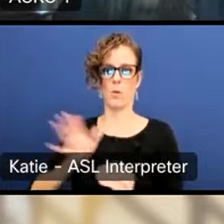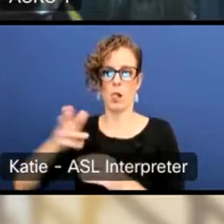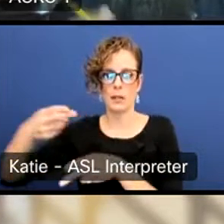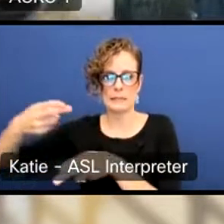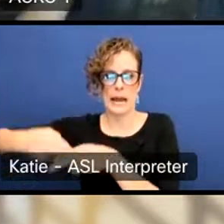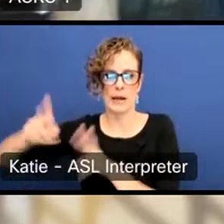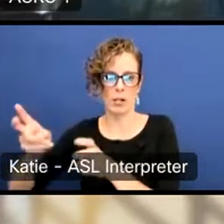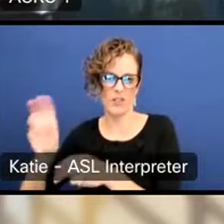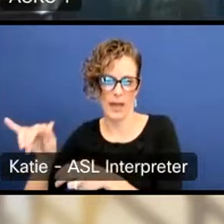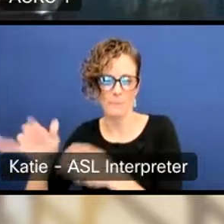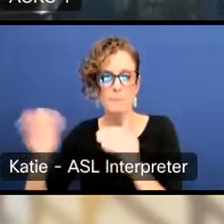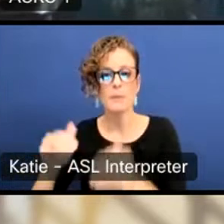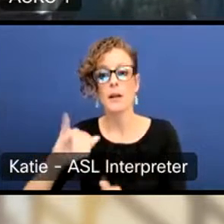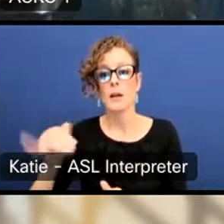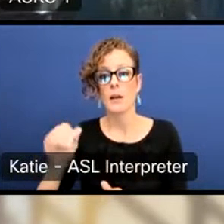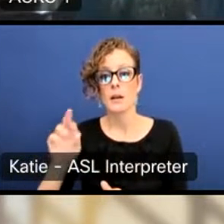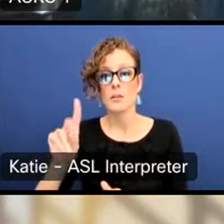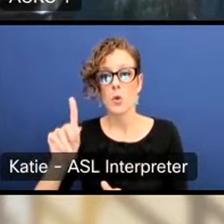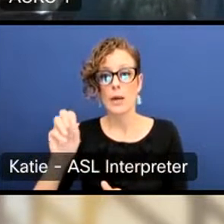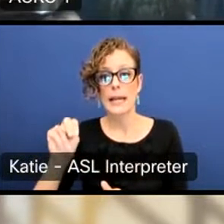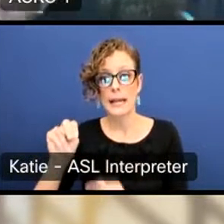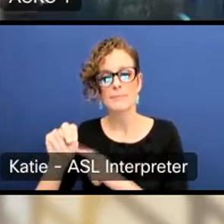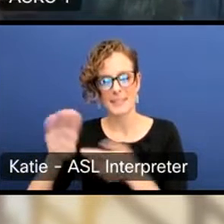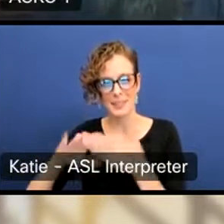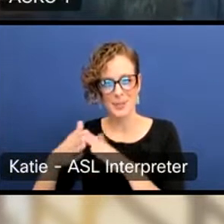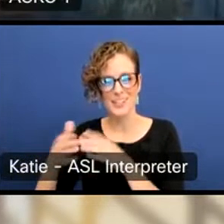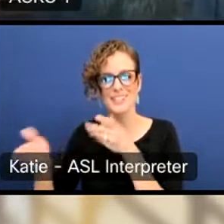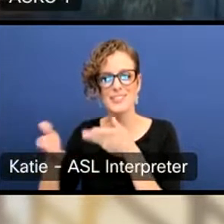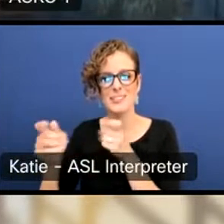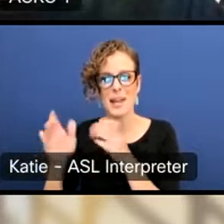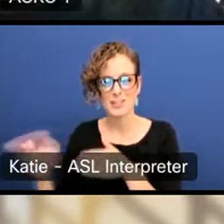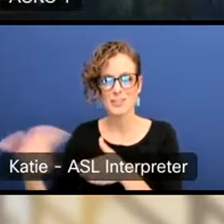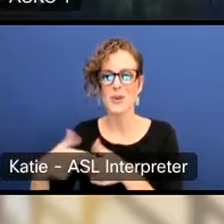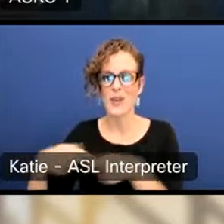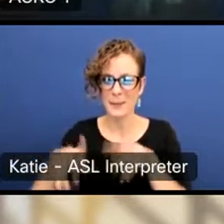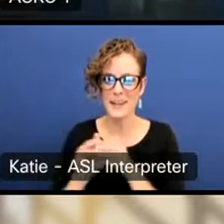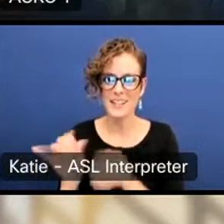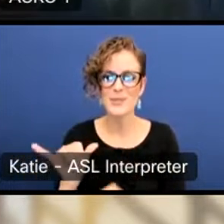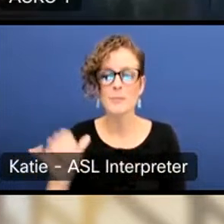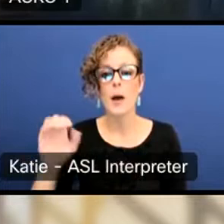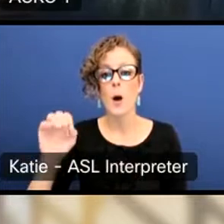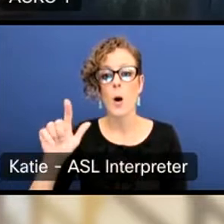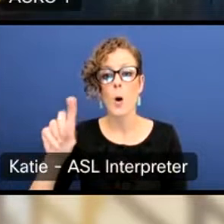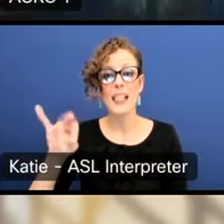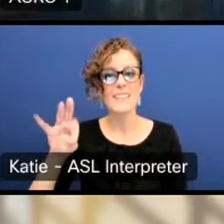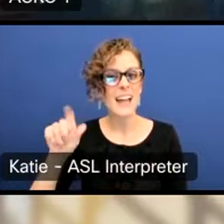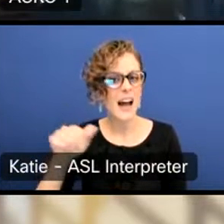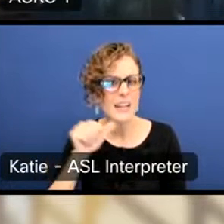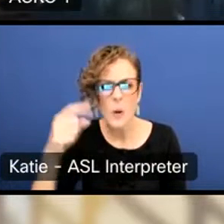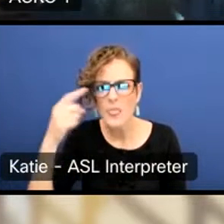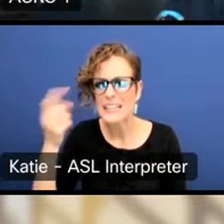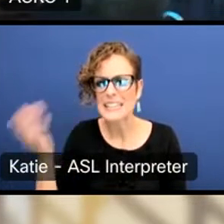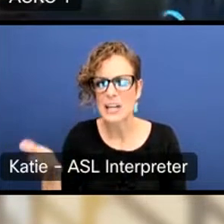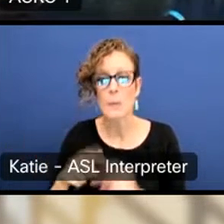And Jordan Eller is on here as well, another one of our community services managers. Olivia Procida, I don't believe is on here. And for some folks,